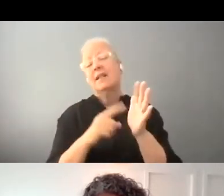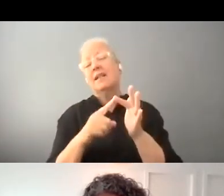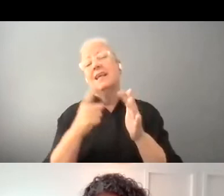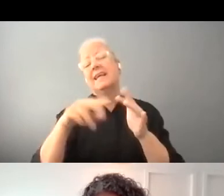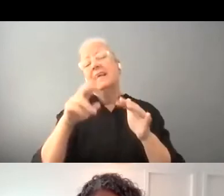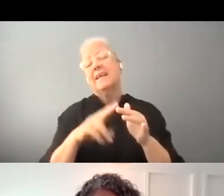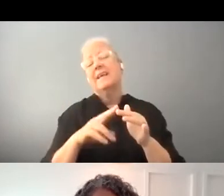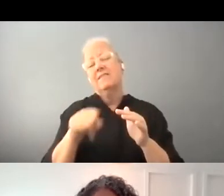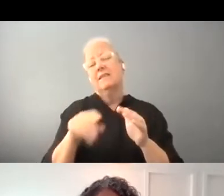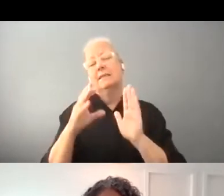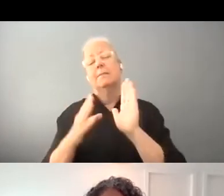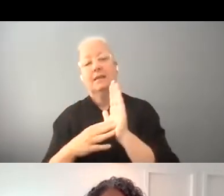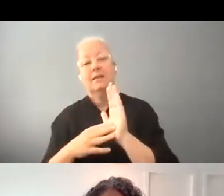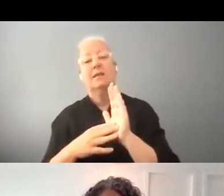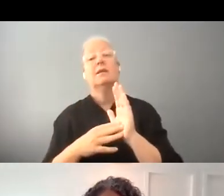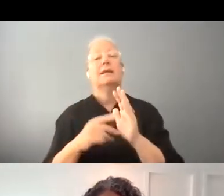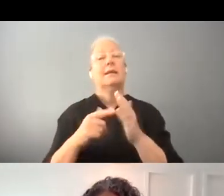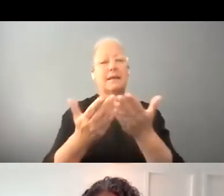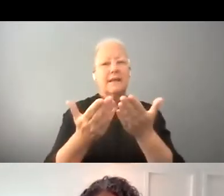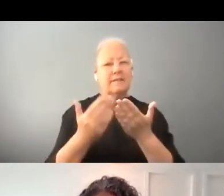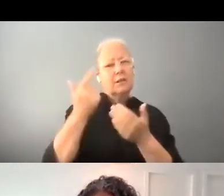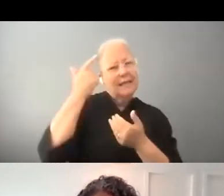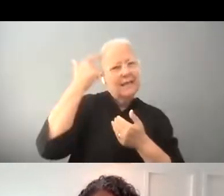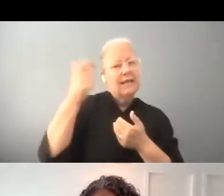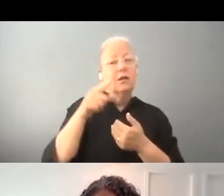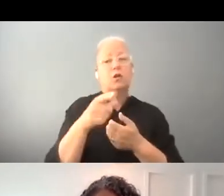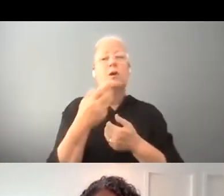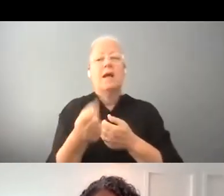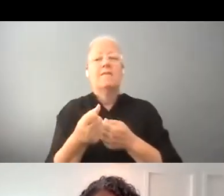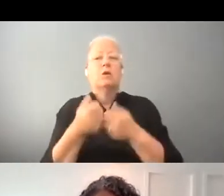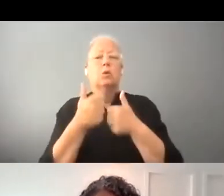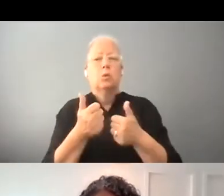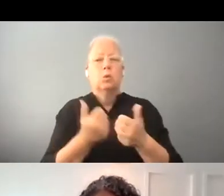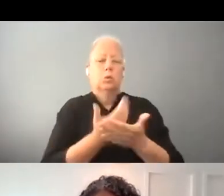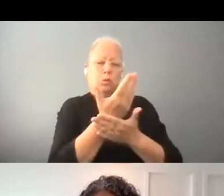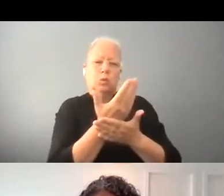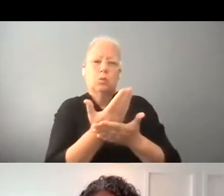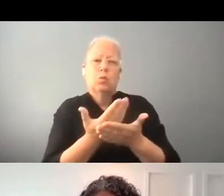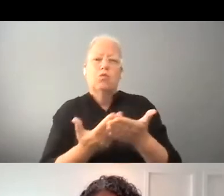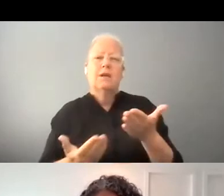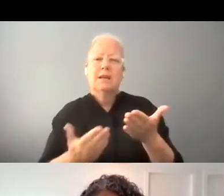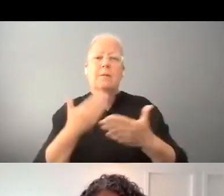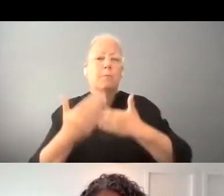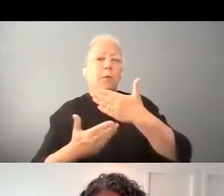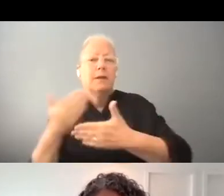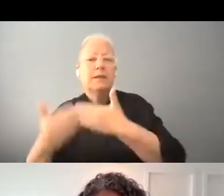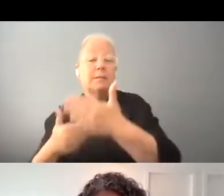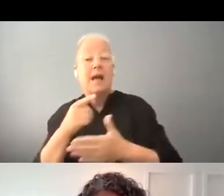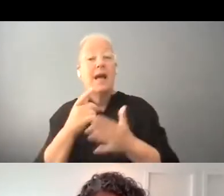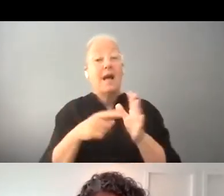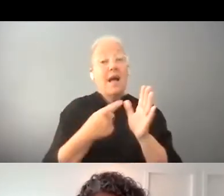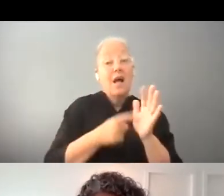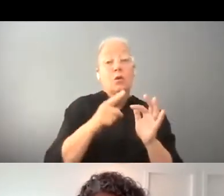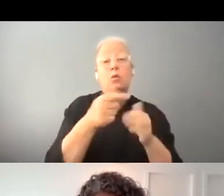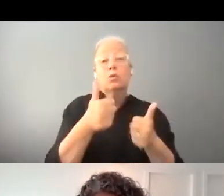form, at least give us a hint that there is good sort of story momentum? Are you good with dialogue? Like, what are your strengths